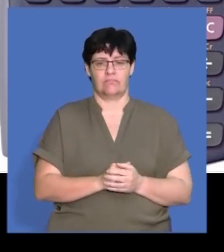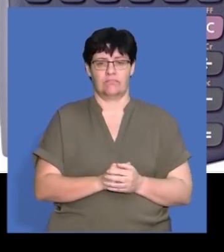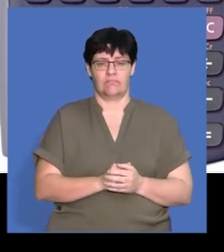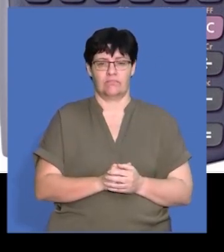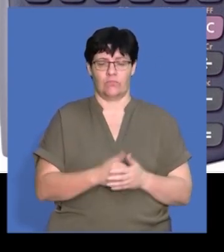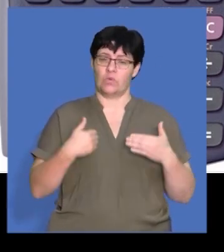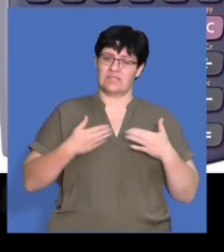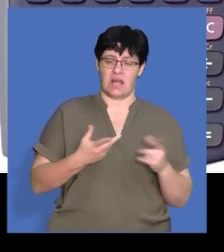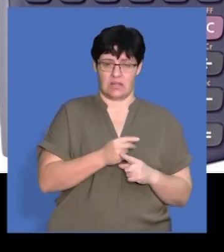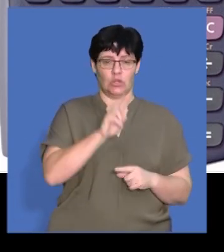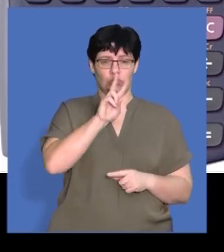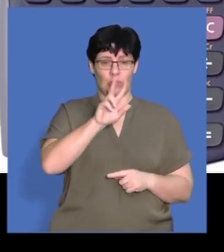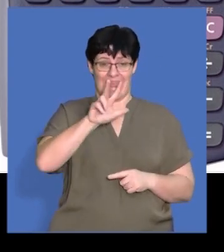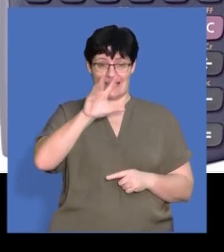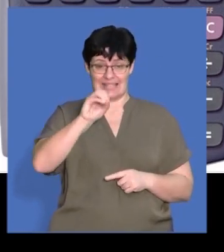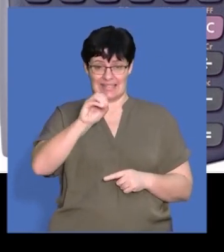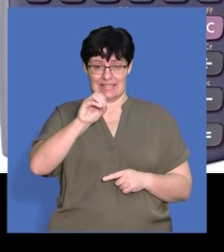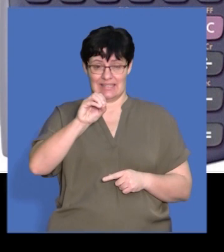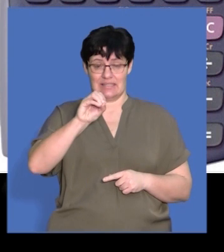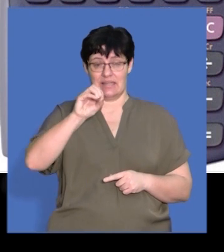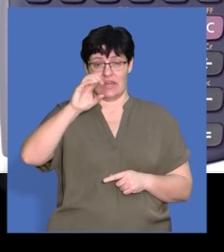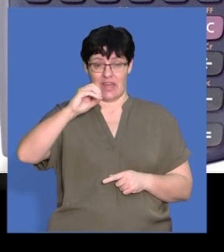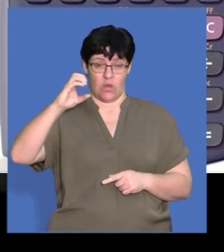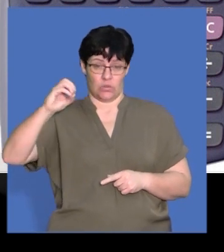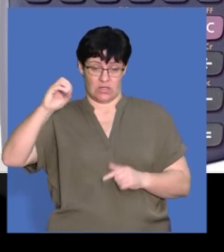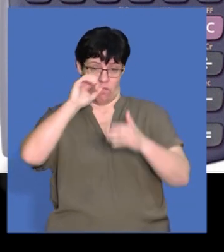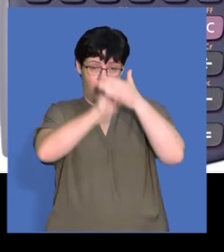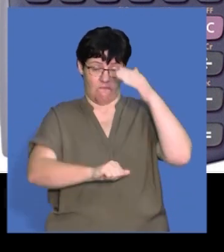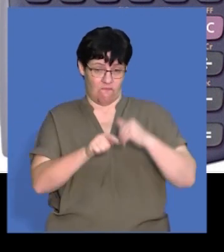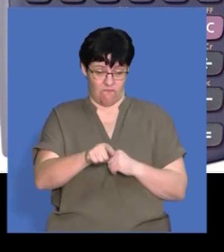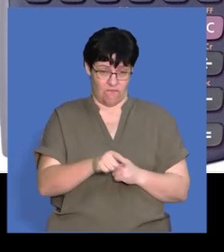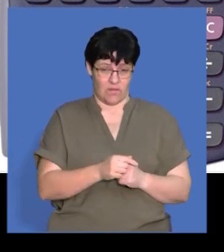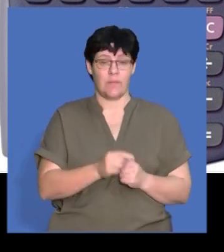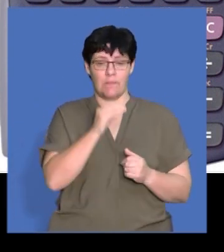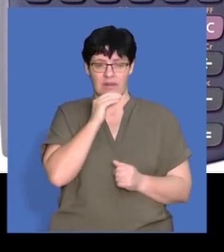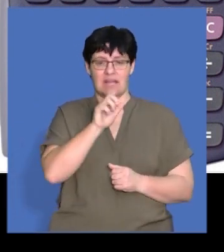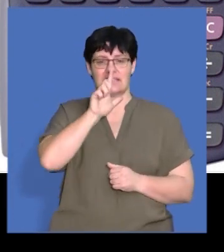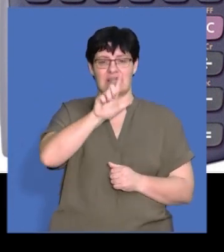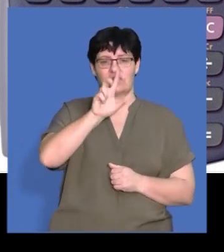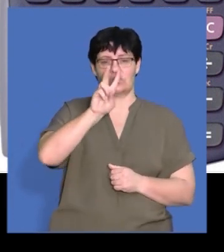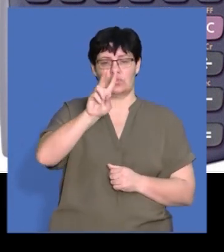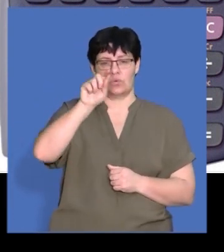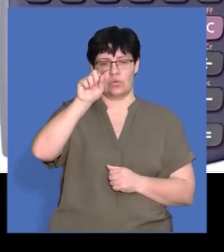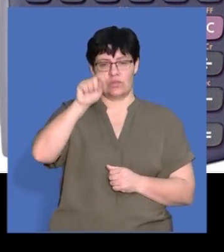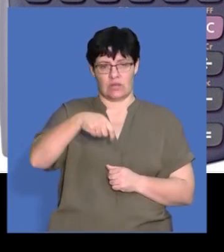what we started with, that 208,000, and we get